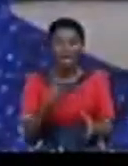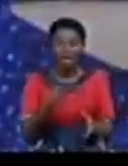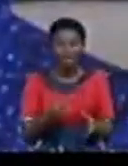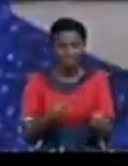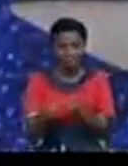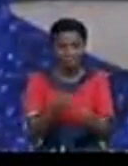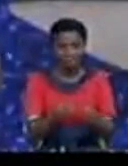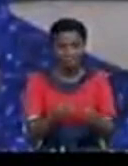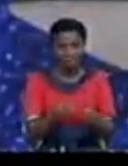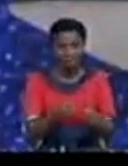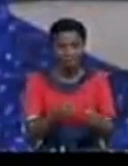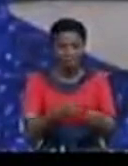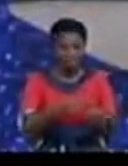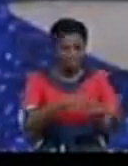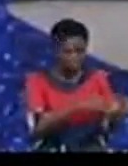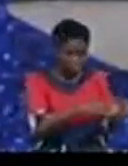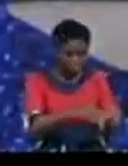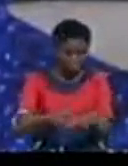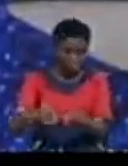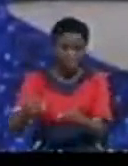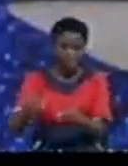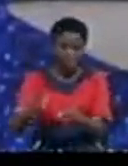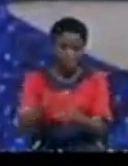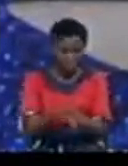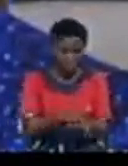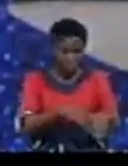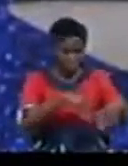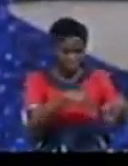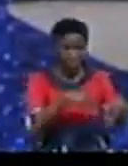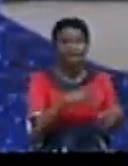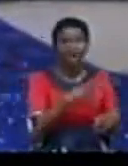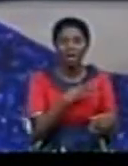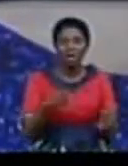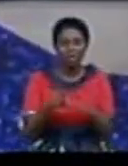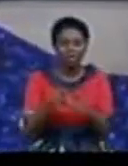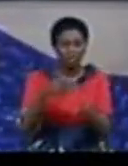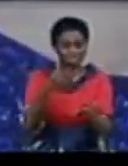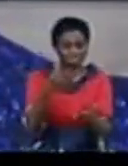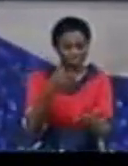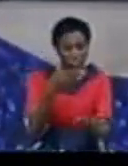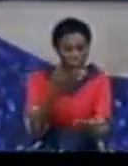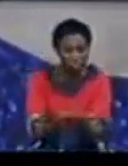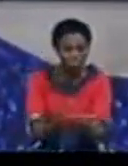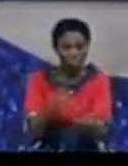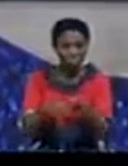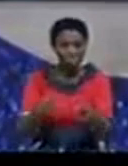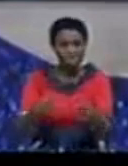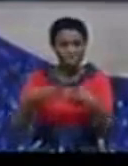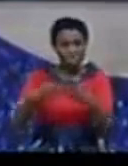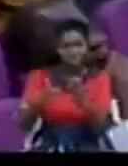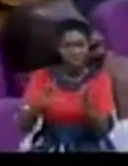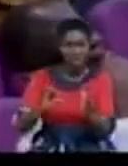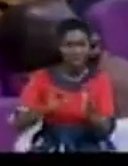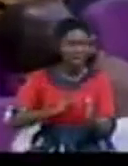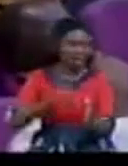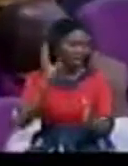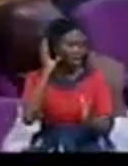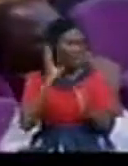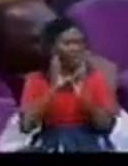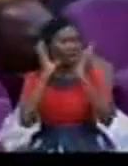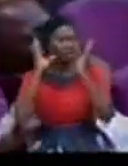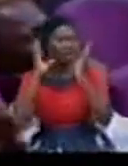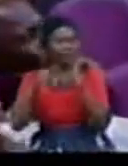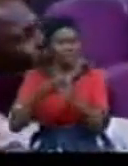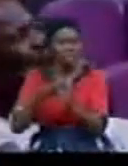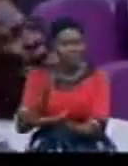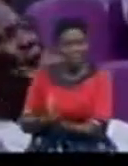off quietly, and then as we got to the gate, I heard shouting, and then we stopped, and I